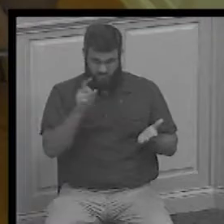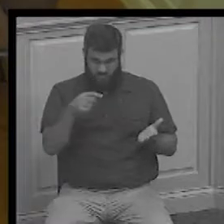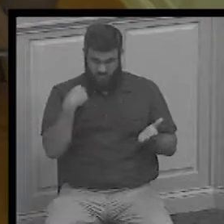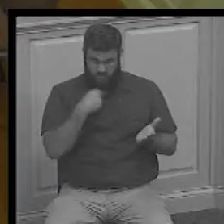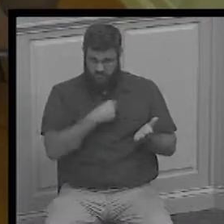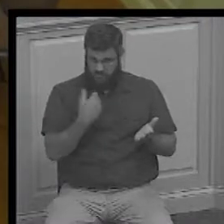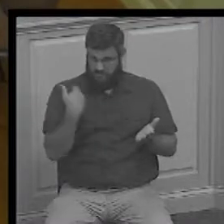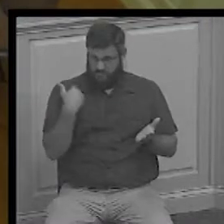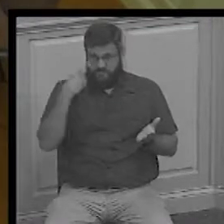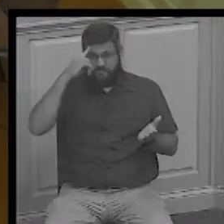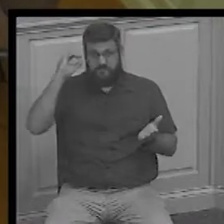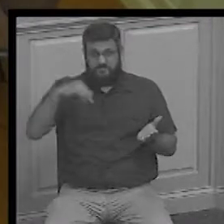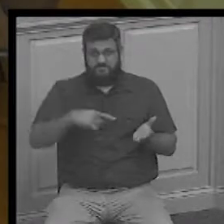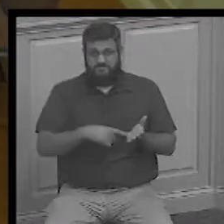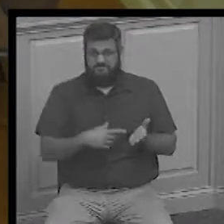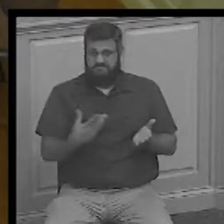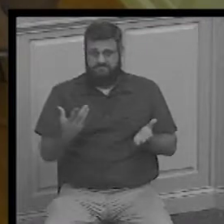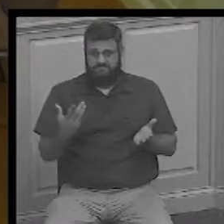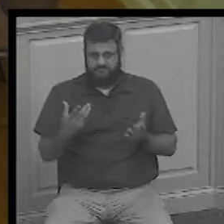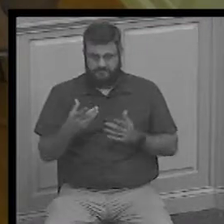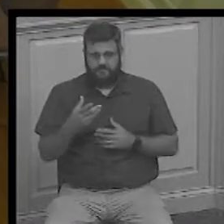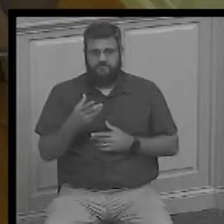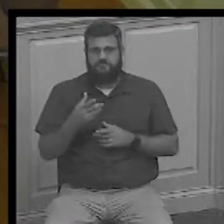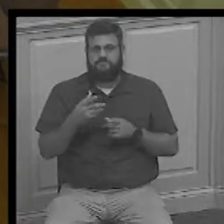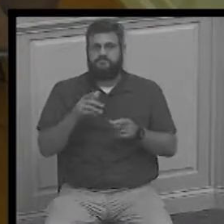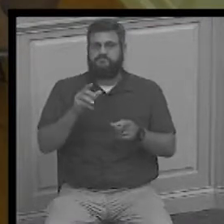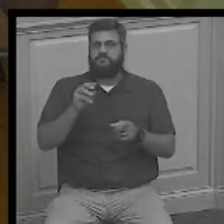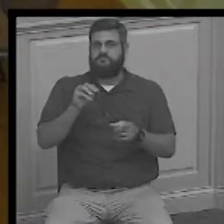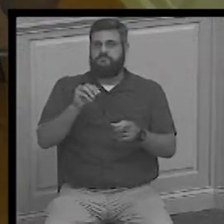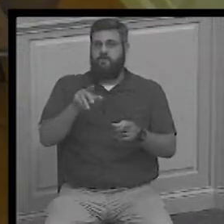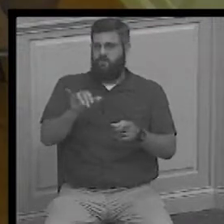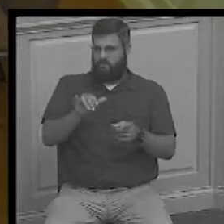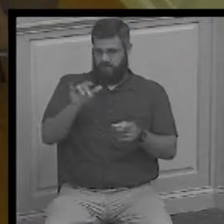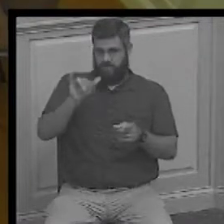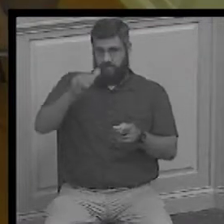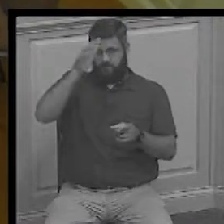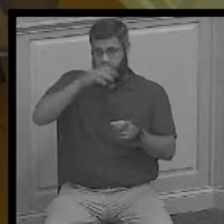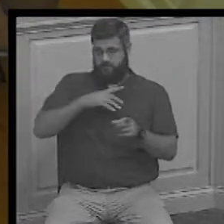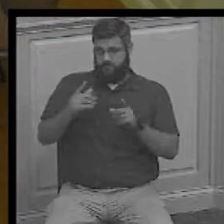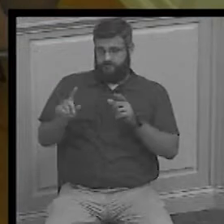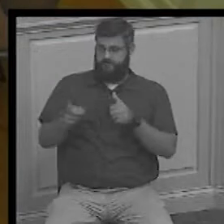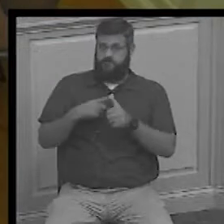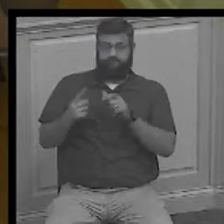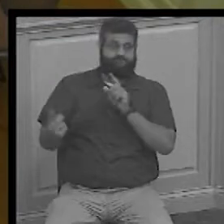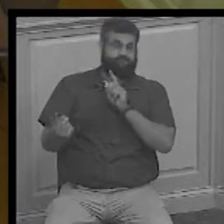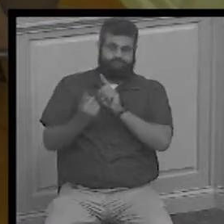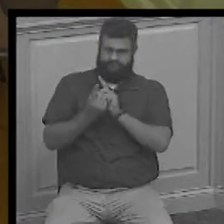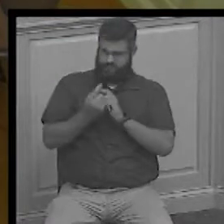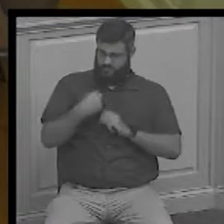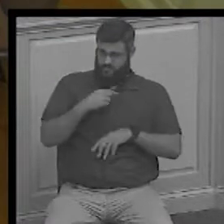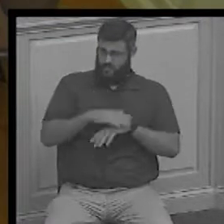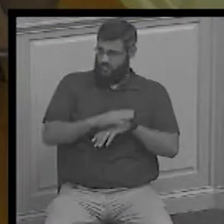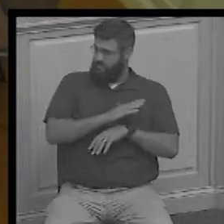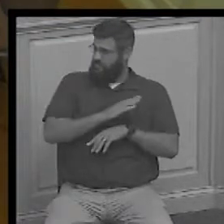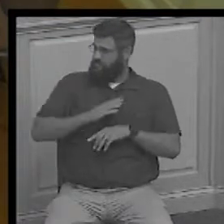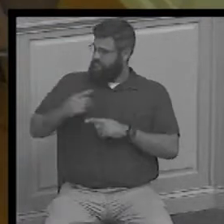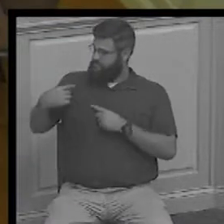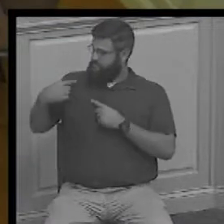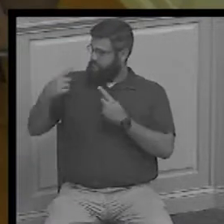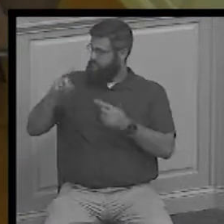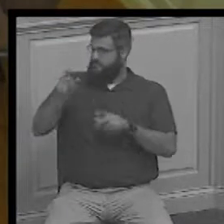doing that? And he was also the first one to come before us, and as Yeah. long as I've been on the board, so that means all